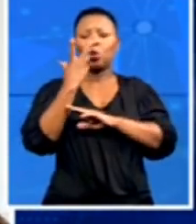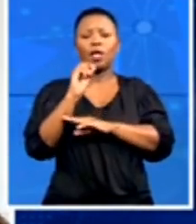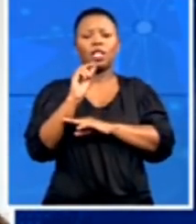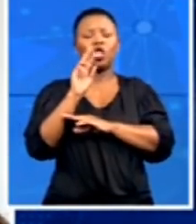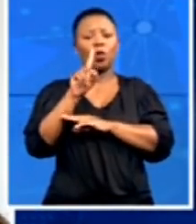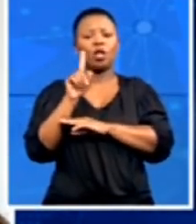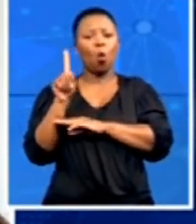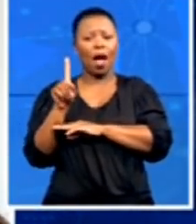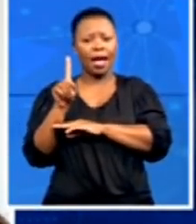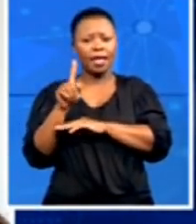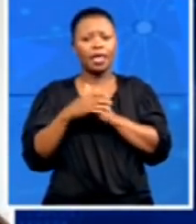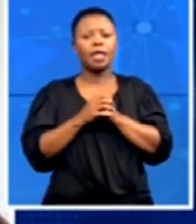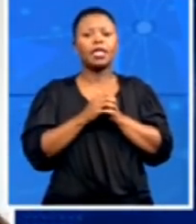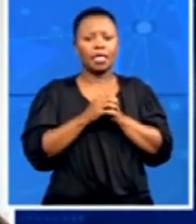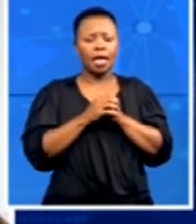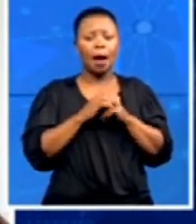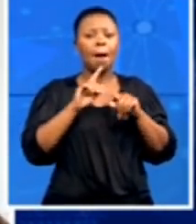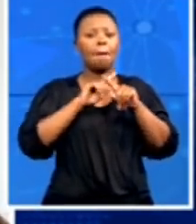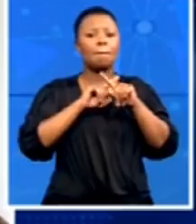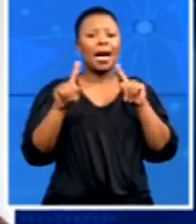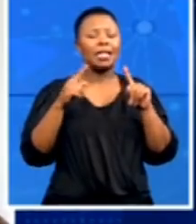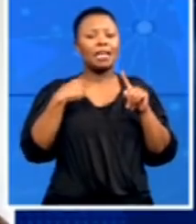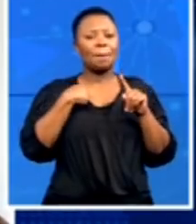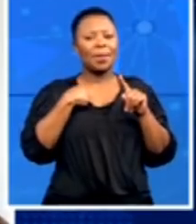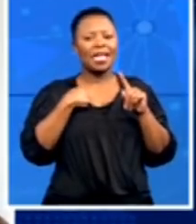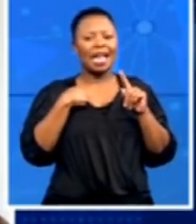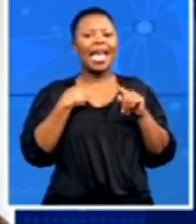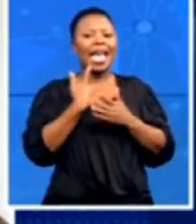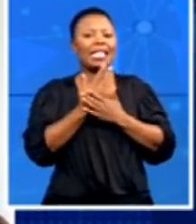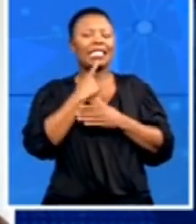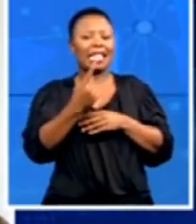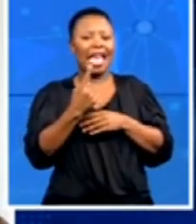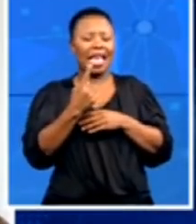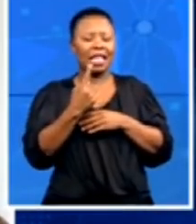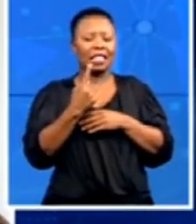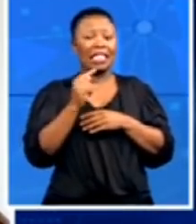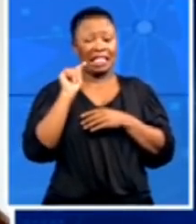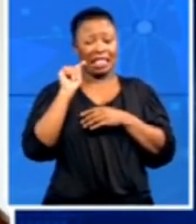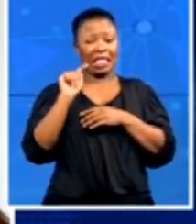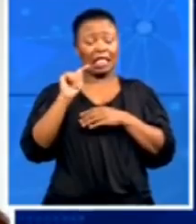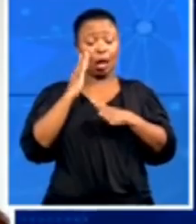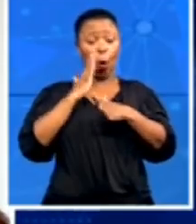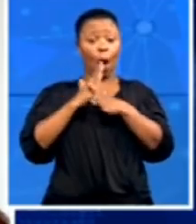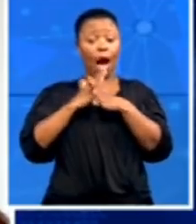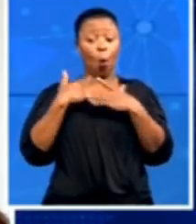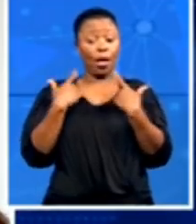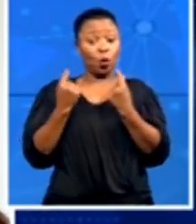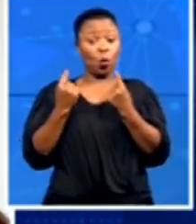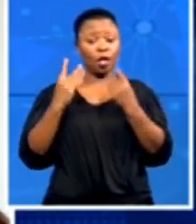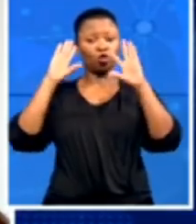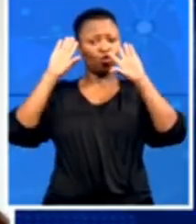will not stop us from continuing with the work which we are doing as Parliament. Right